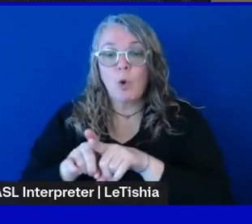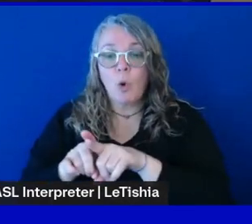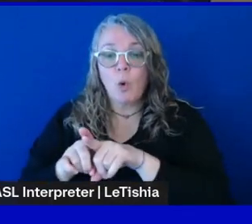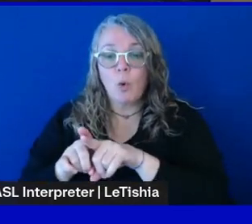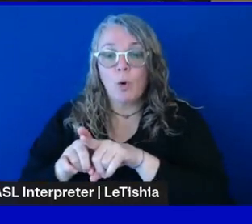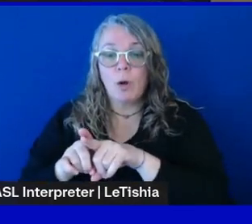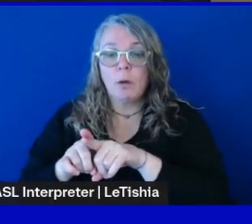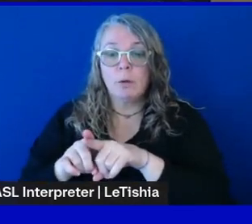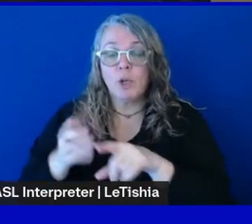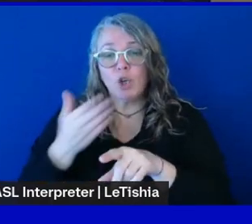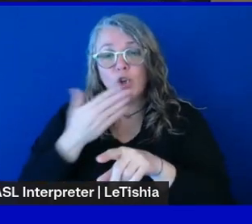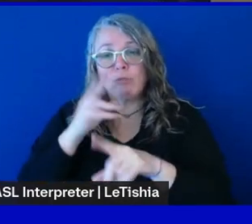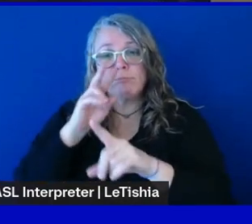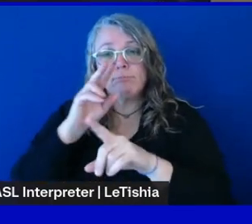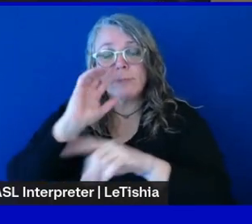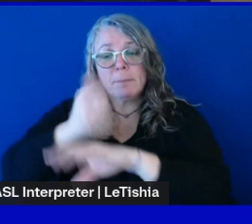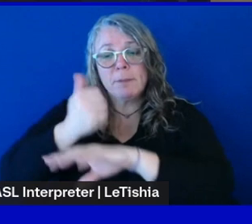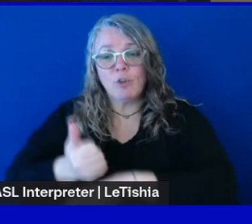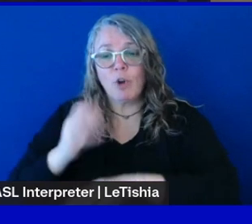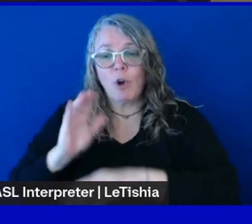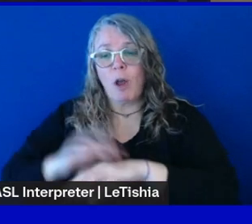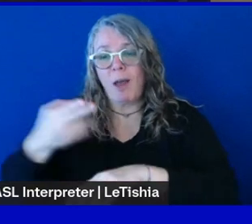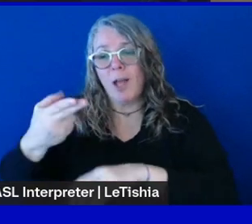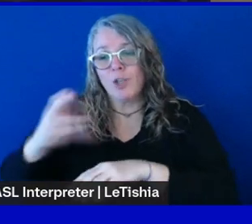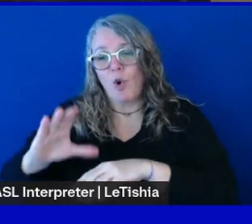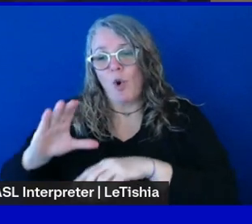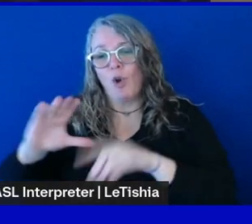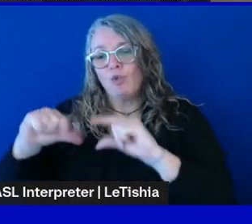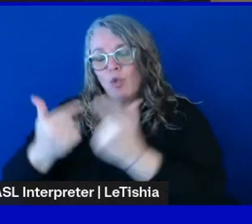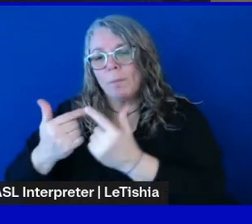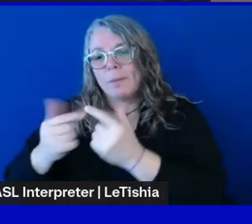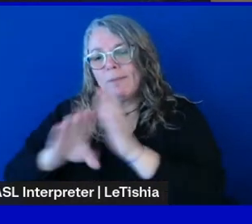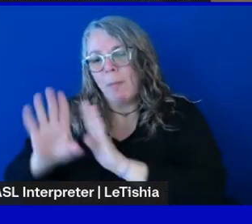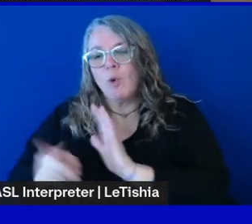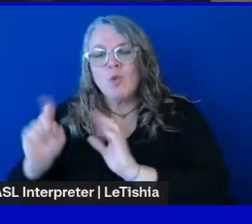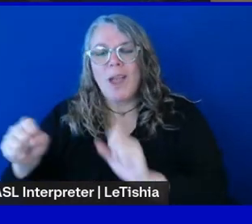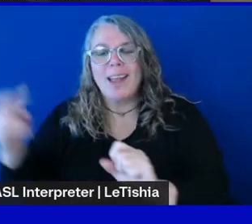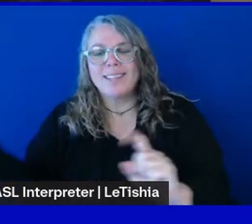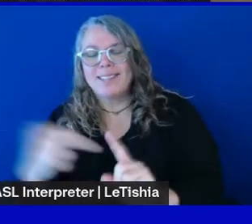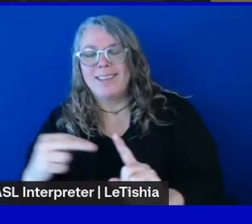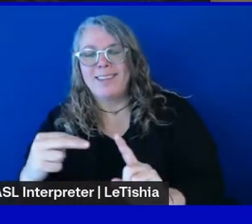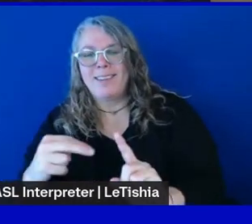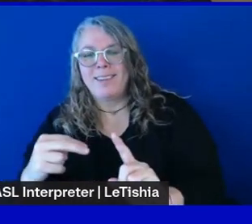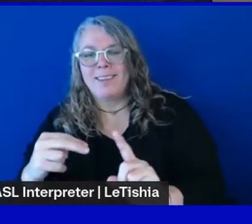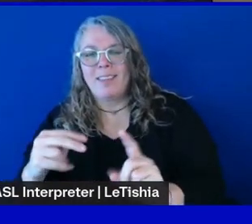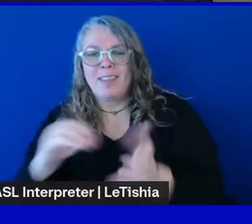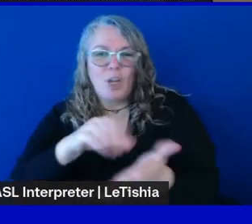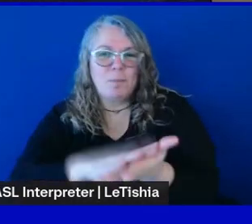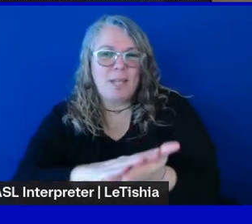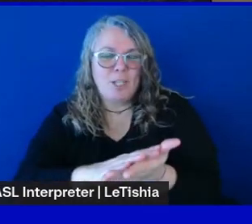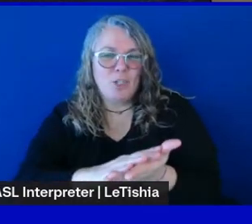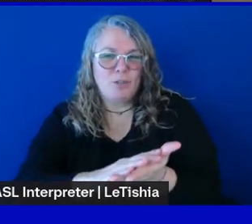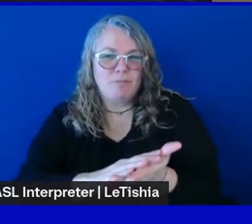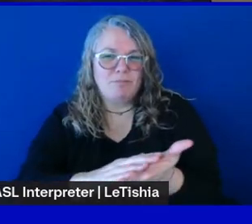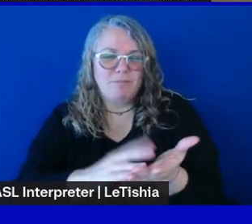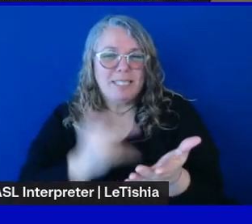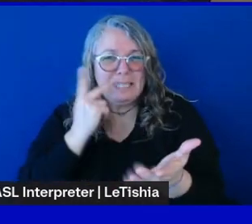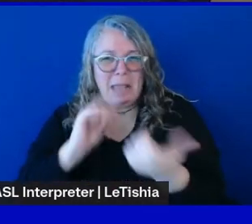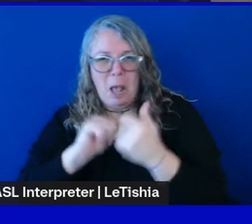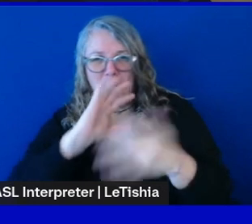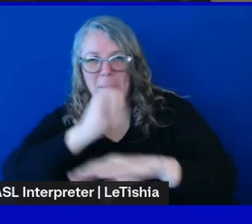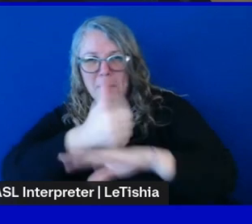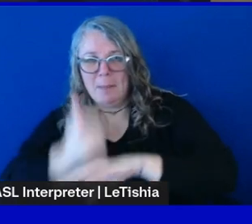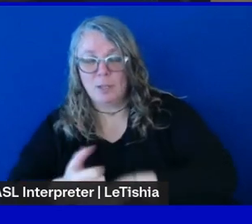HashiCorp Terraform developer documentation site, where you can kind of look how that can be implemented. So if